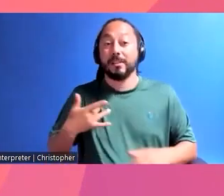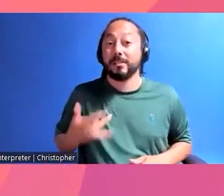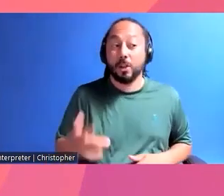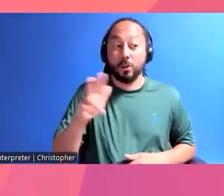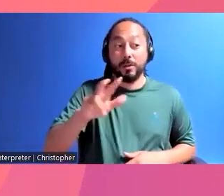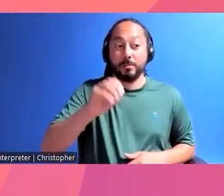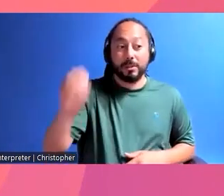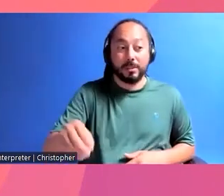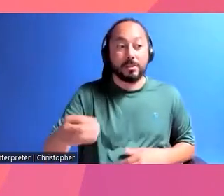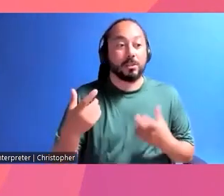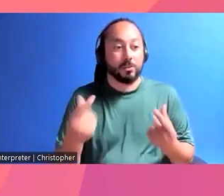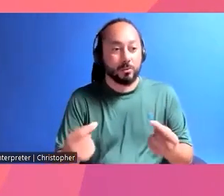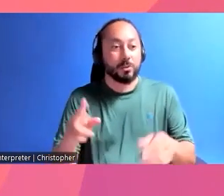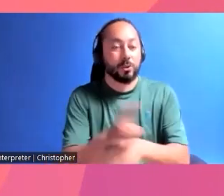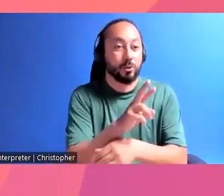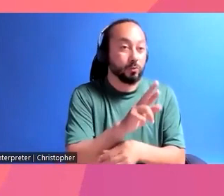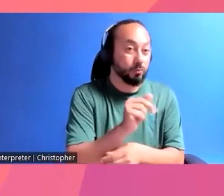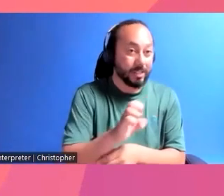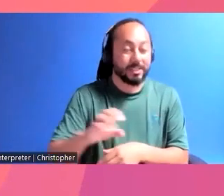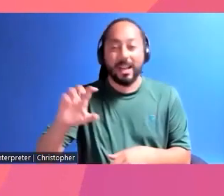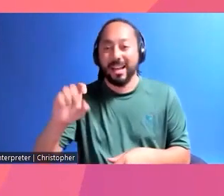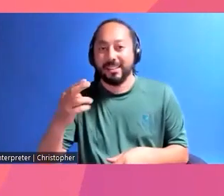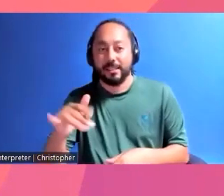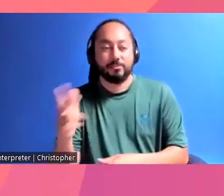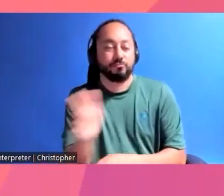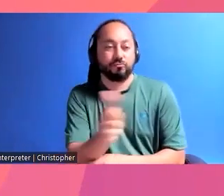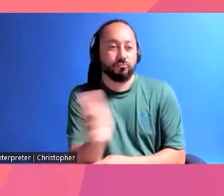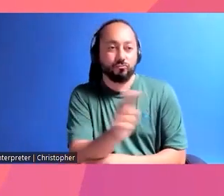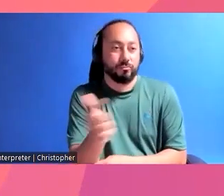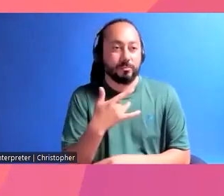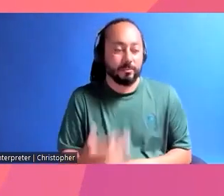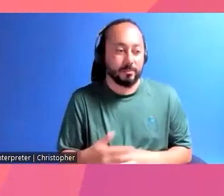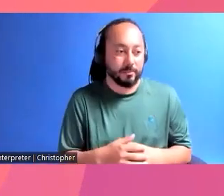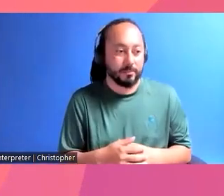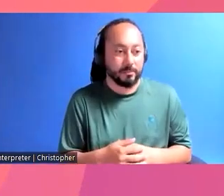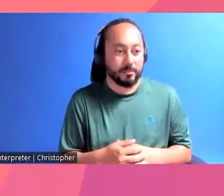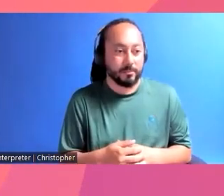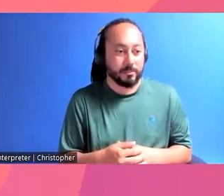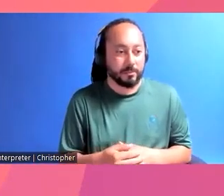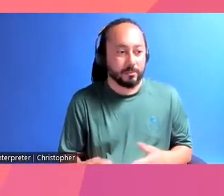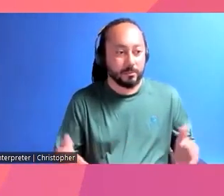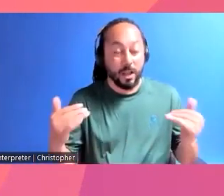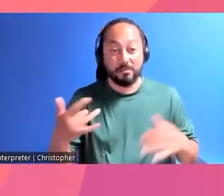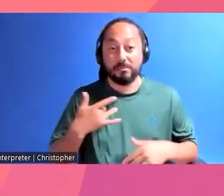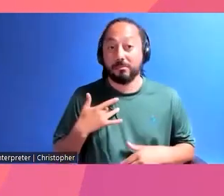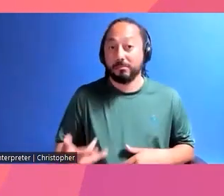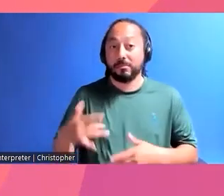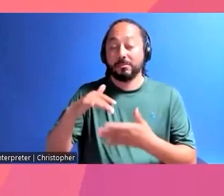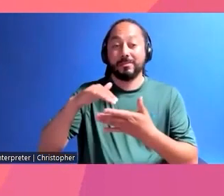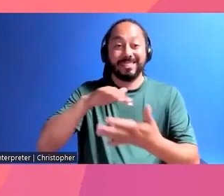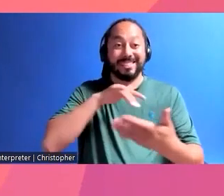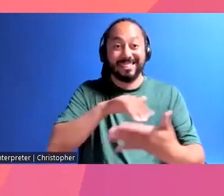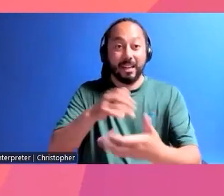and ethnicity interchangeably. 7 studies methodologically group Black people together under the